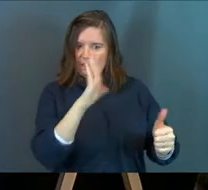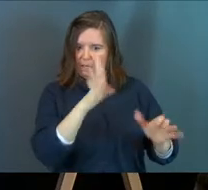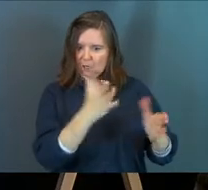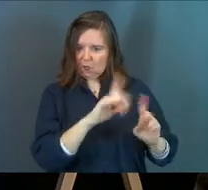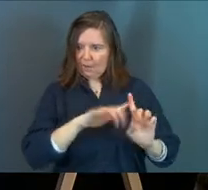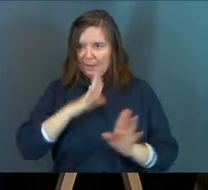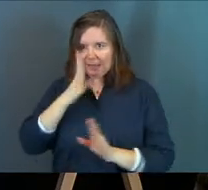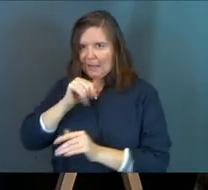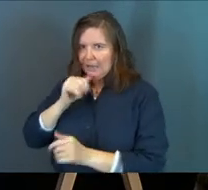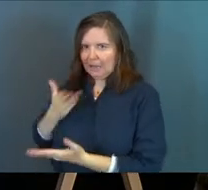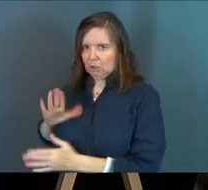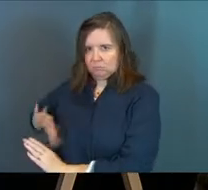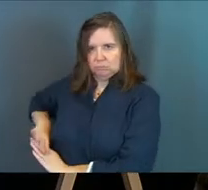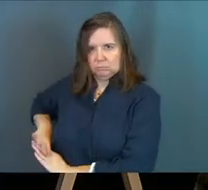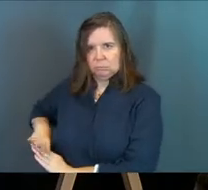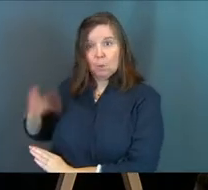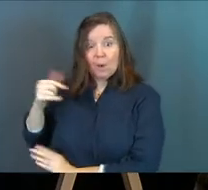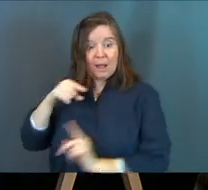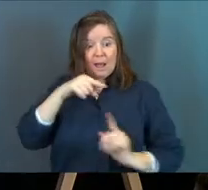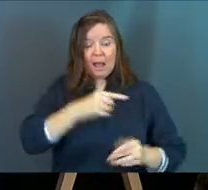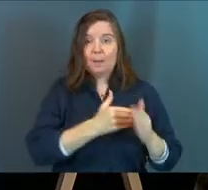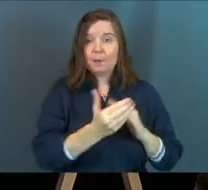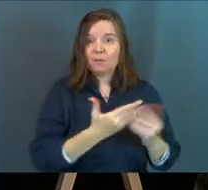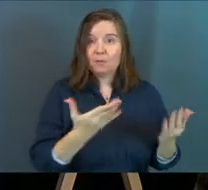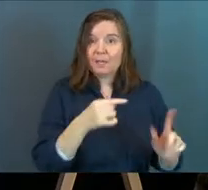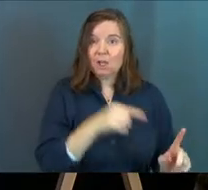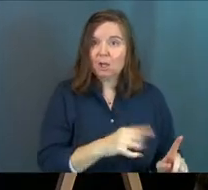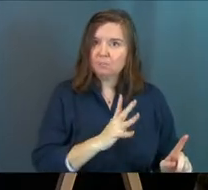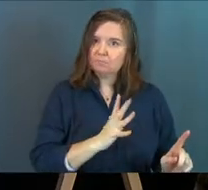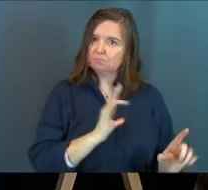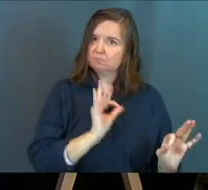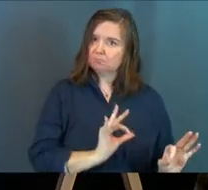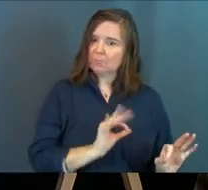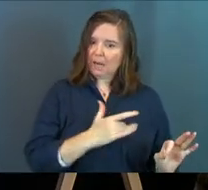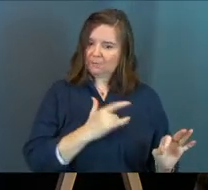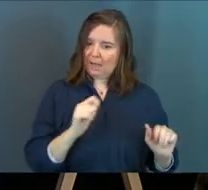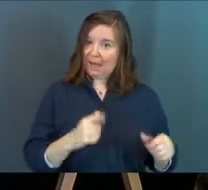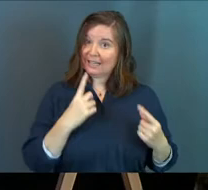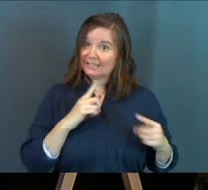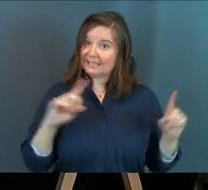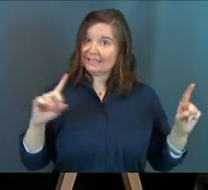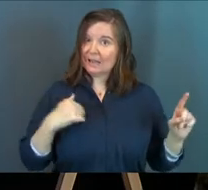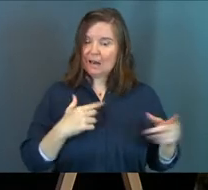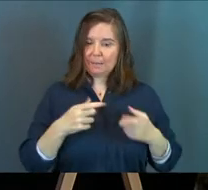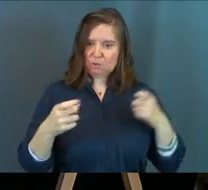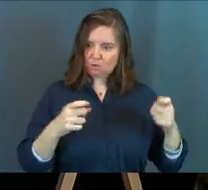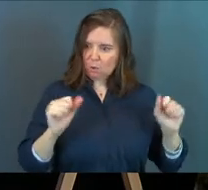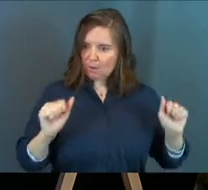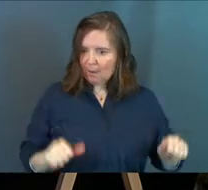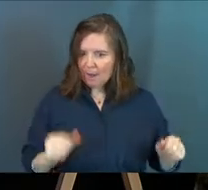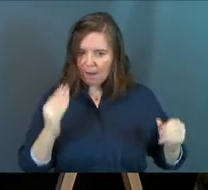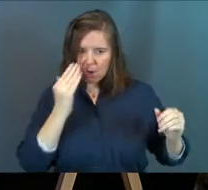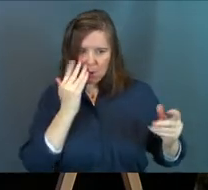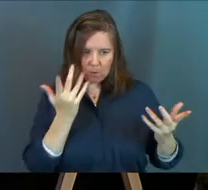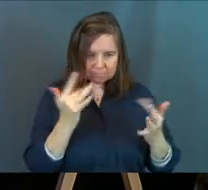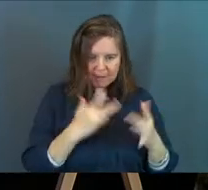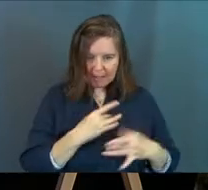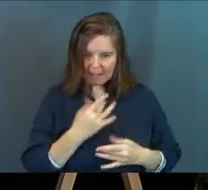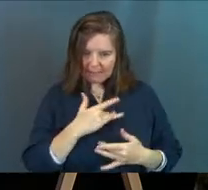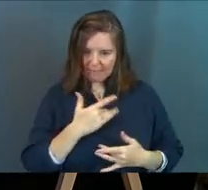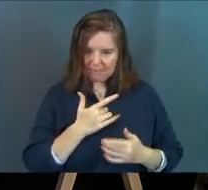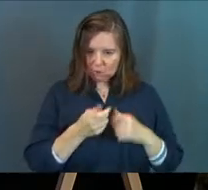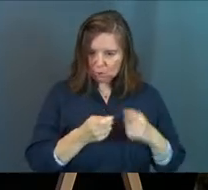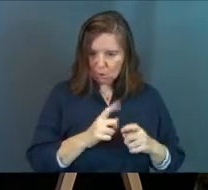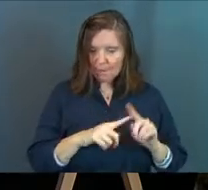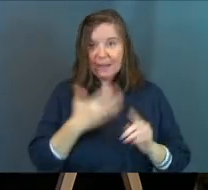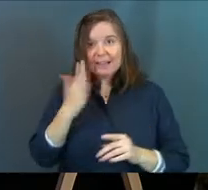this is the one where I'm comfortable. And this is the one where I feel like I can succeed and I'm in control. And I like that feeling of in